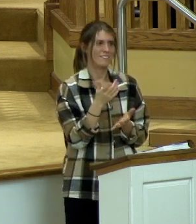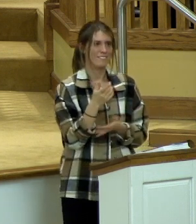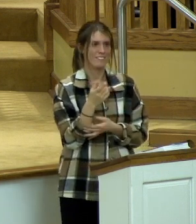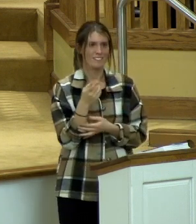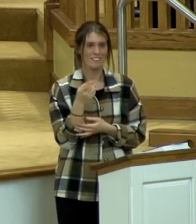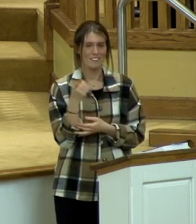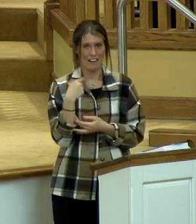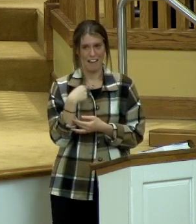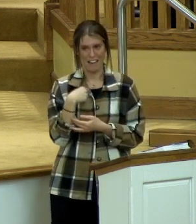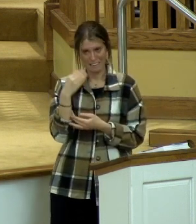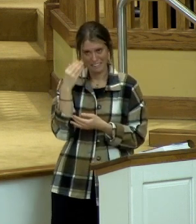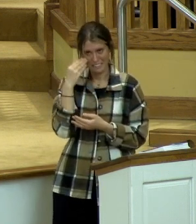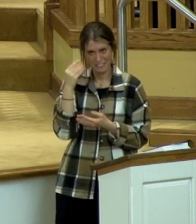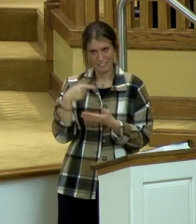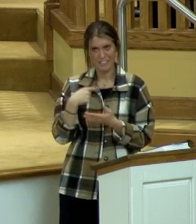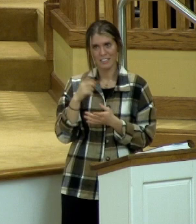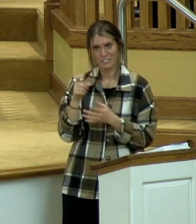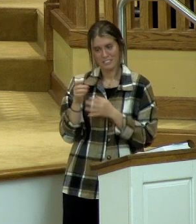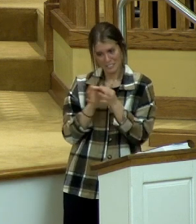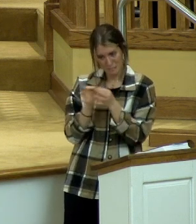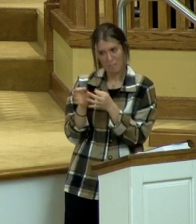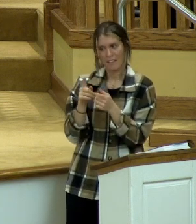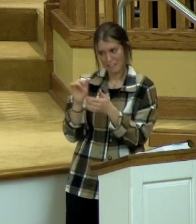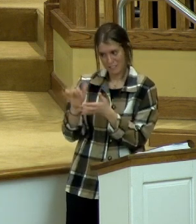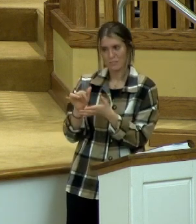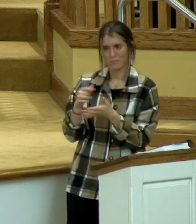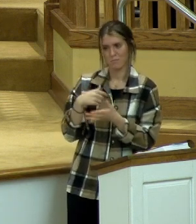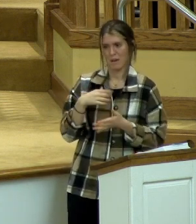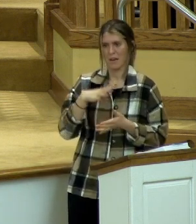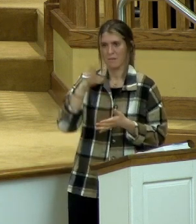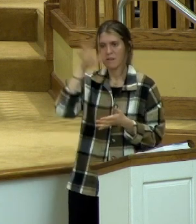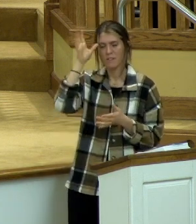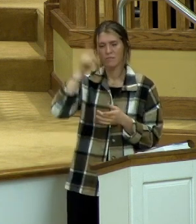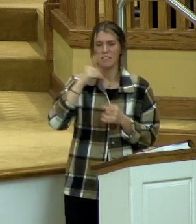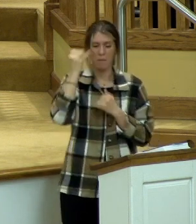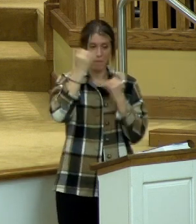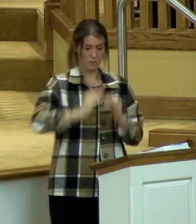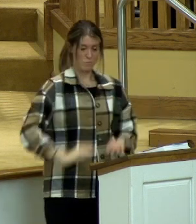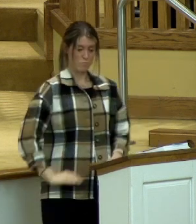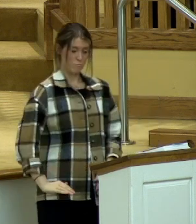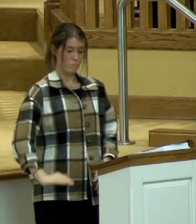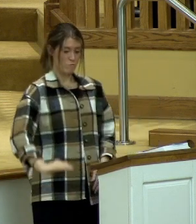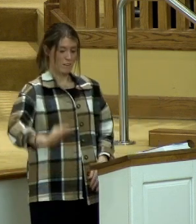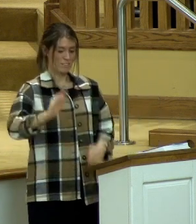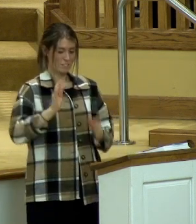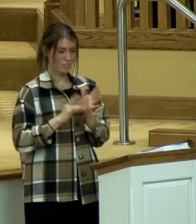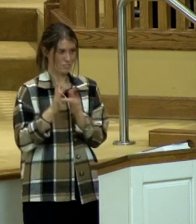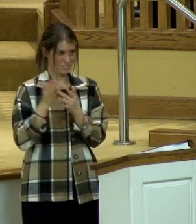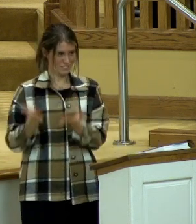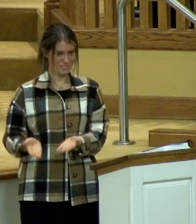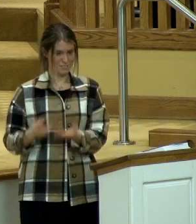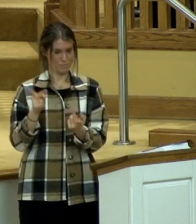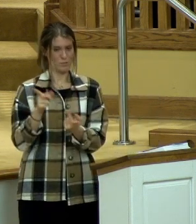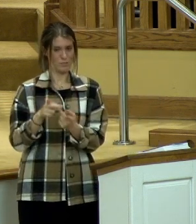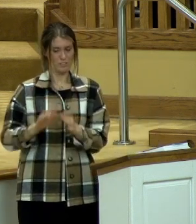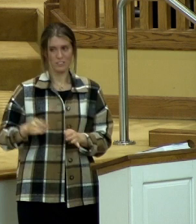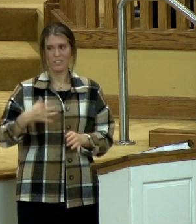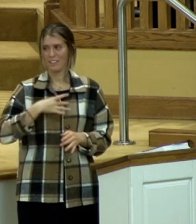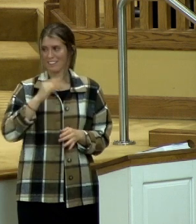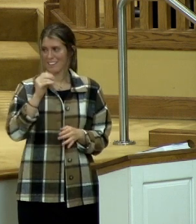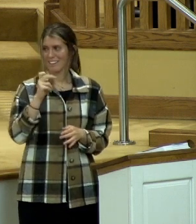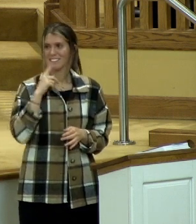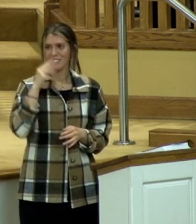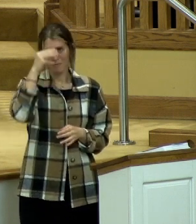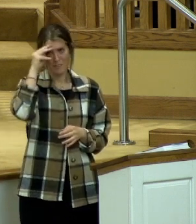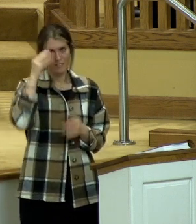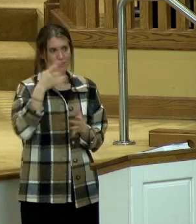knew this. You didn't know that. I'm sure I should tell you, parents. Imagine raising Jesus. I like what Brother Andy said. I mean, Mary was